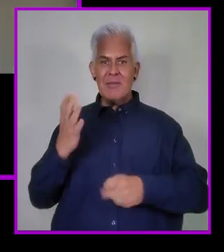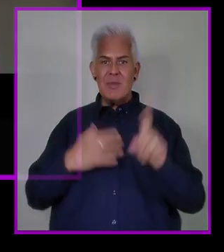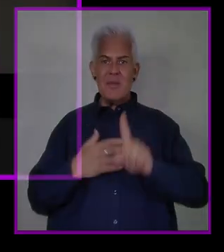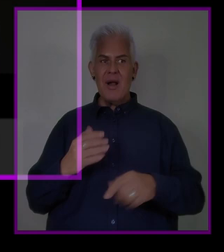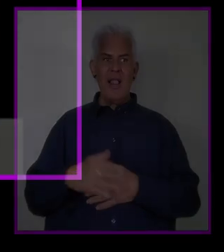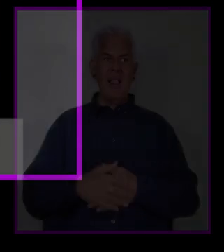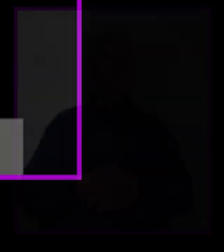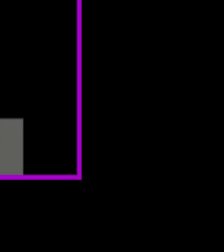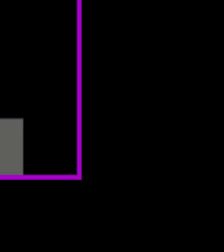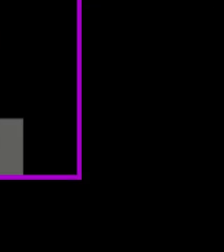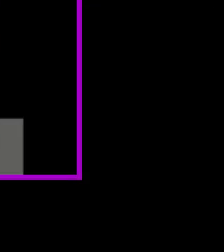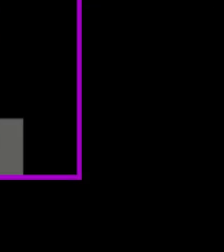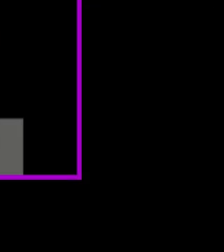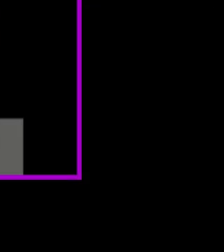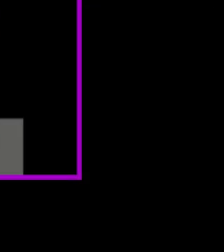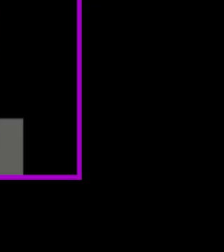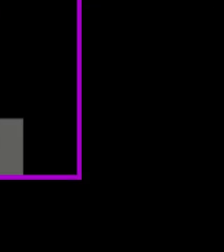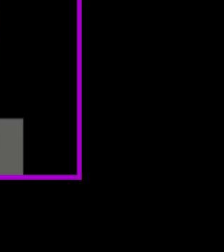people.